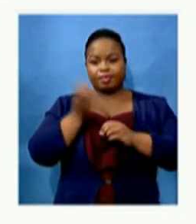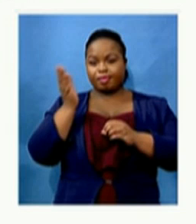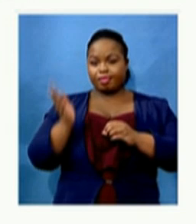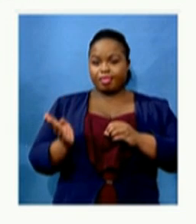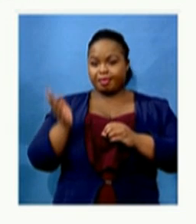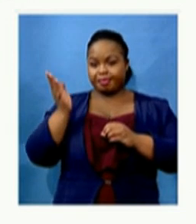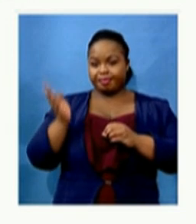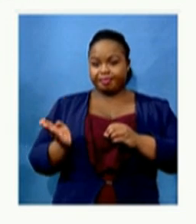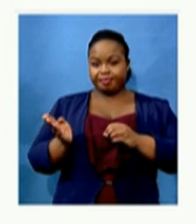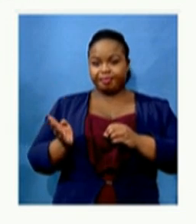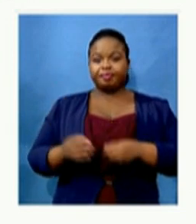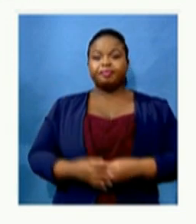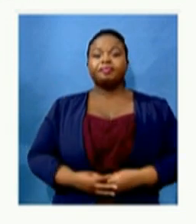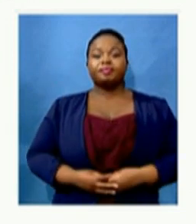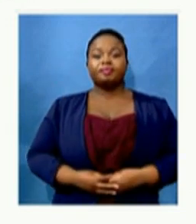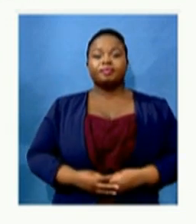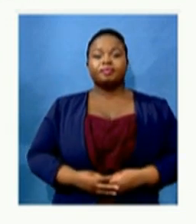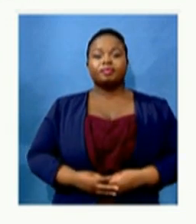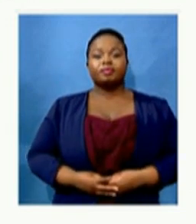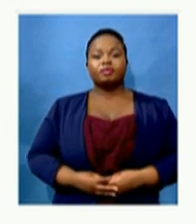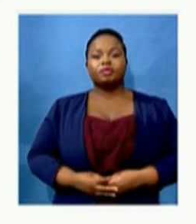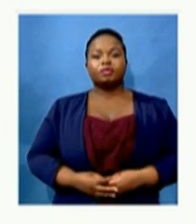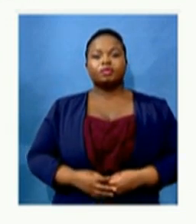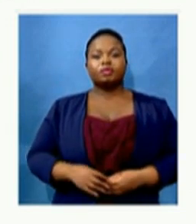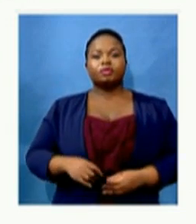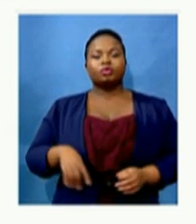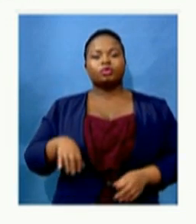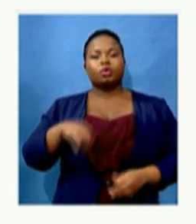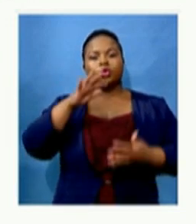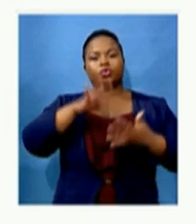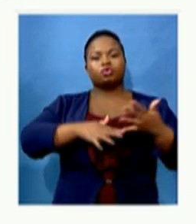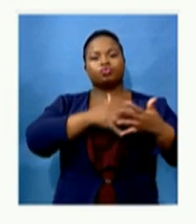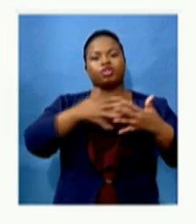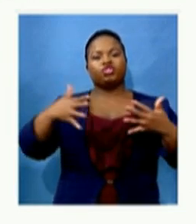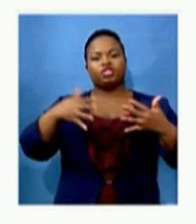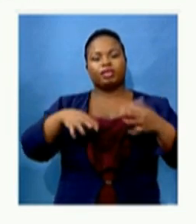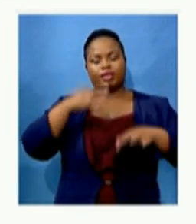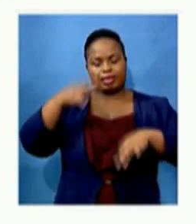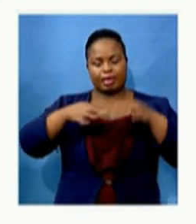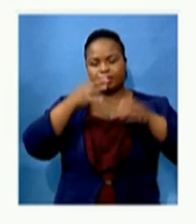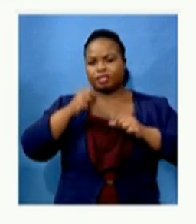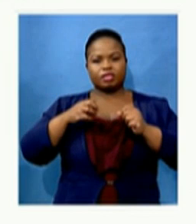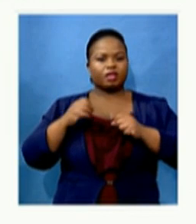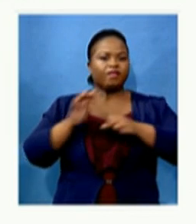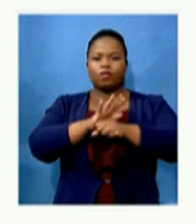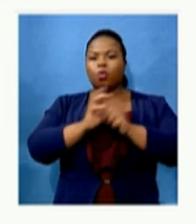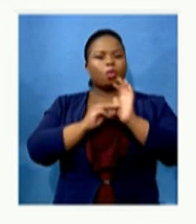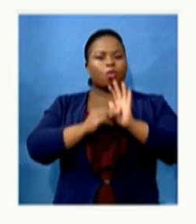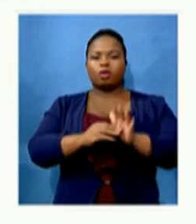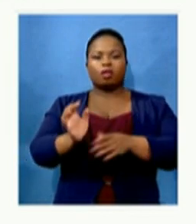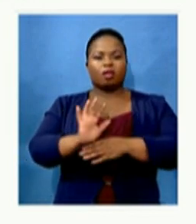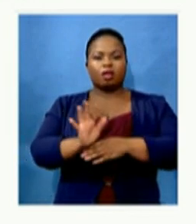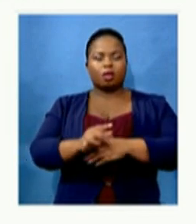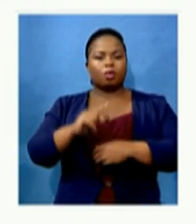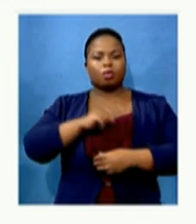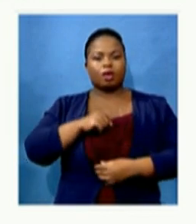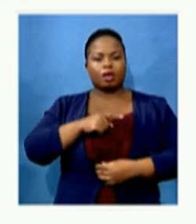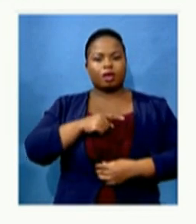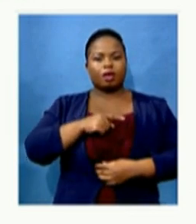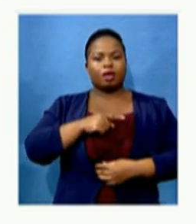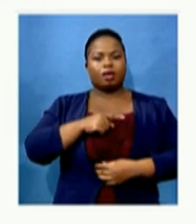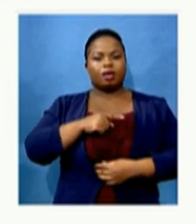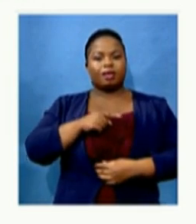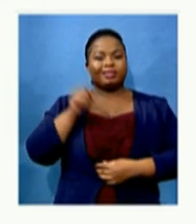spreadsheet analysis than a full model, but it's a sort of a concept that I think is quite important in